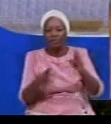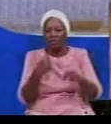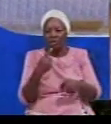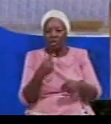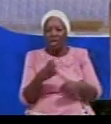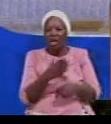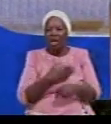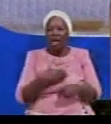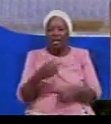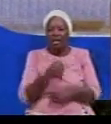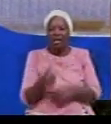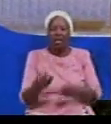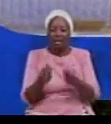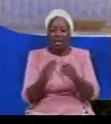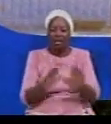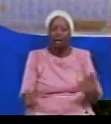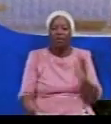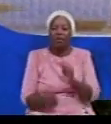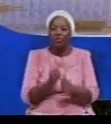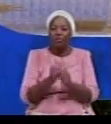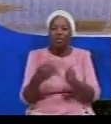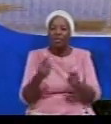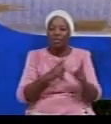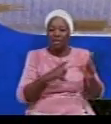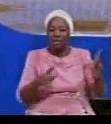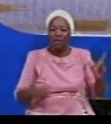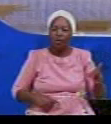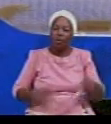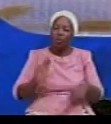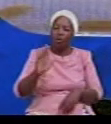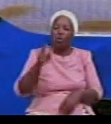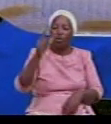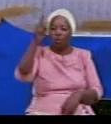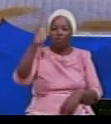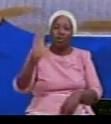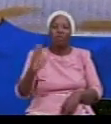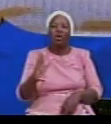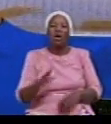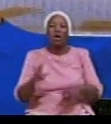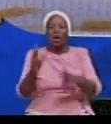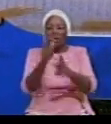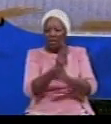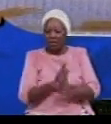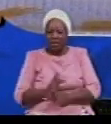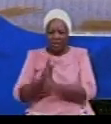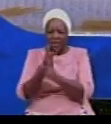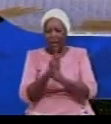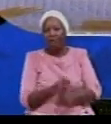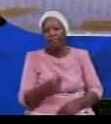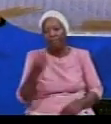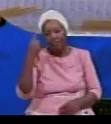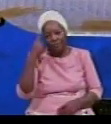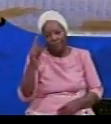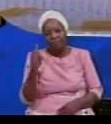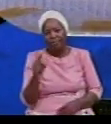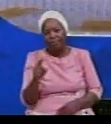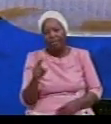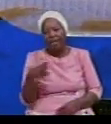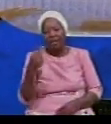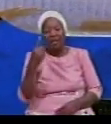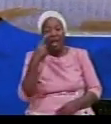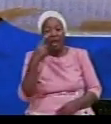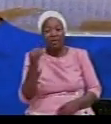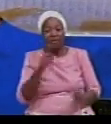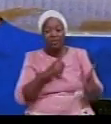a land which the Lord thy God careth for. The eyes of the